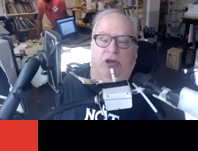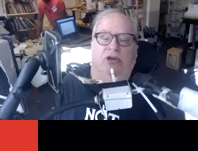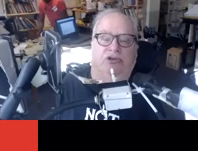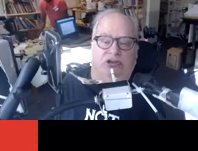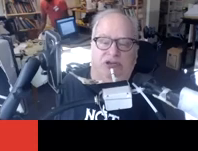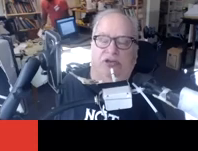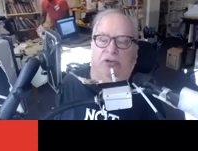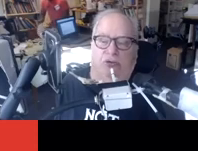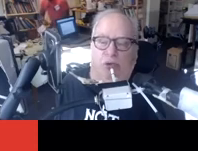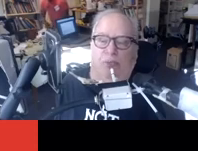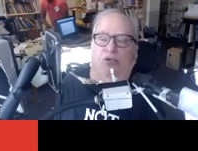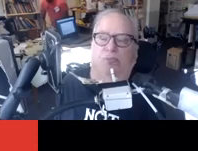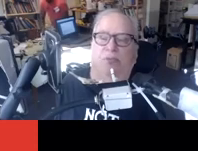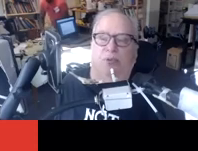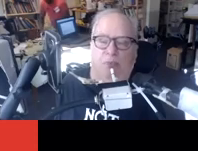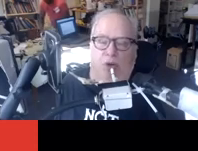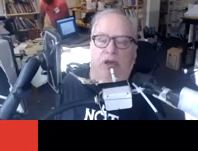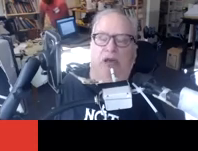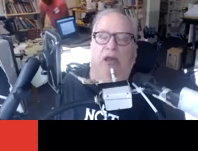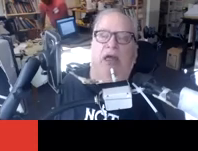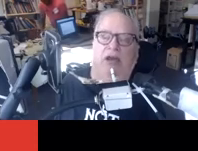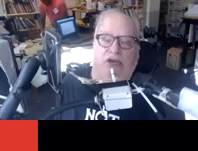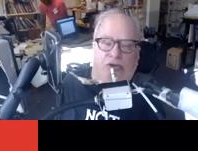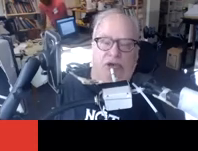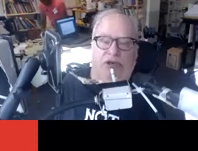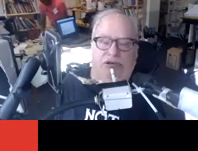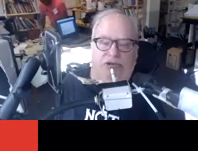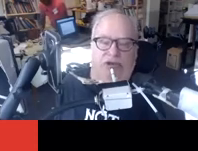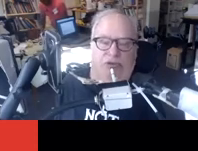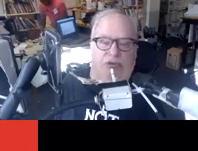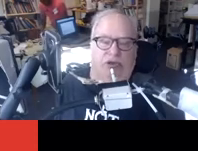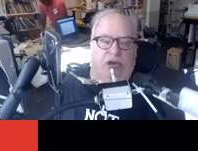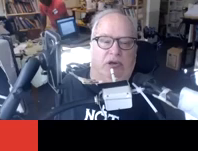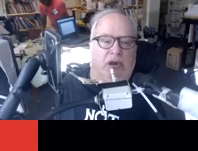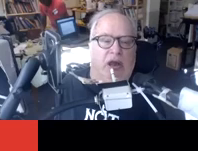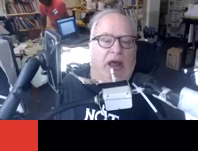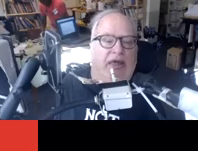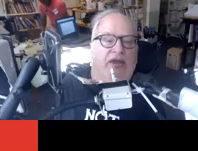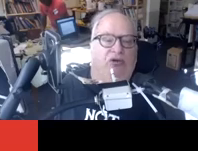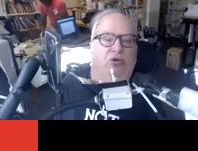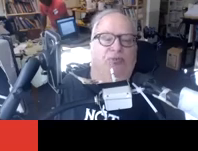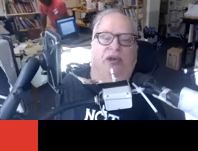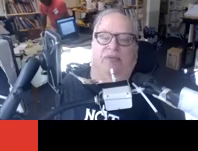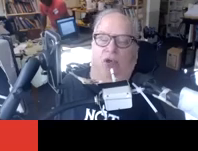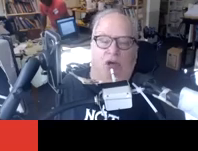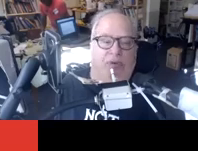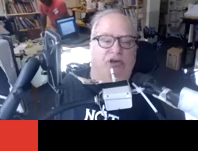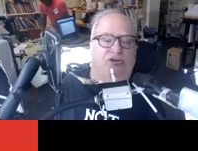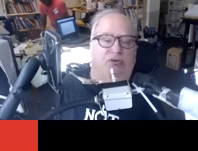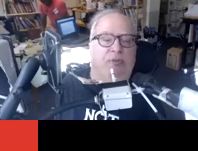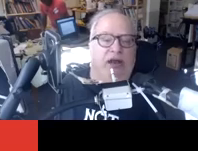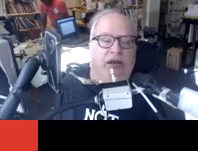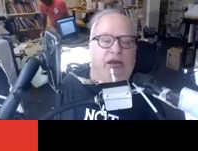privileged, such as the group who's been promoting and using assisted suicide, and then groups that have long